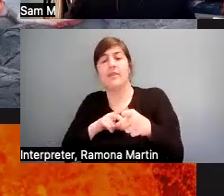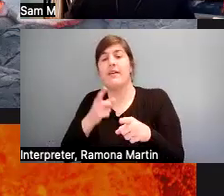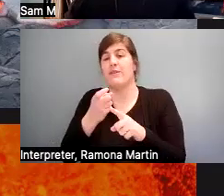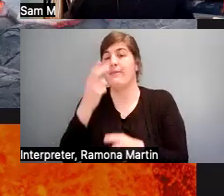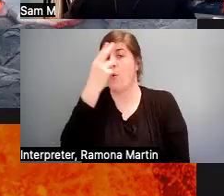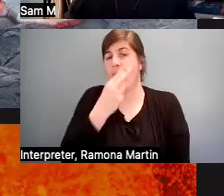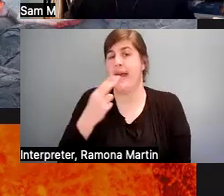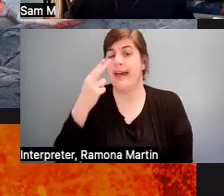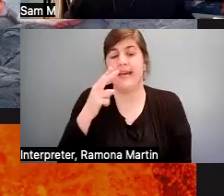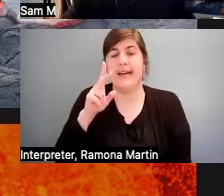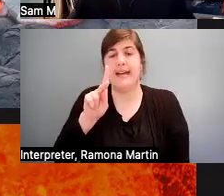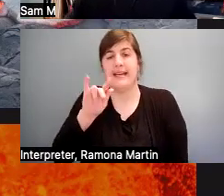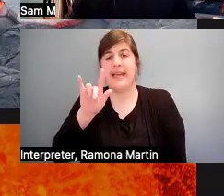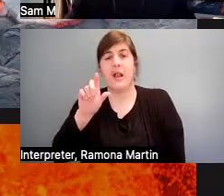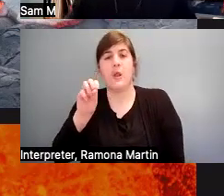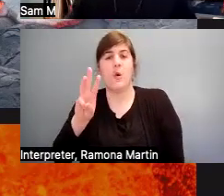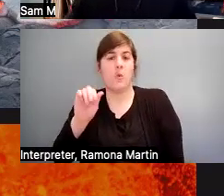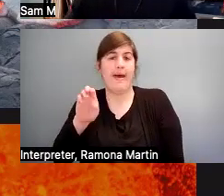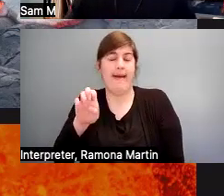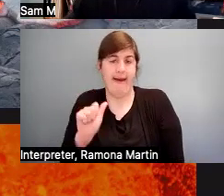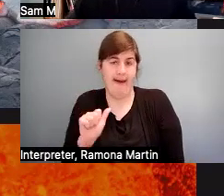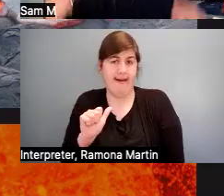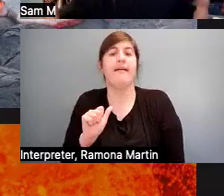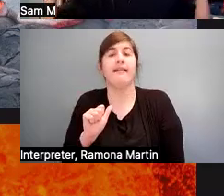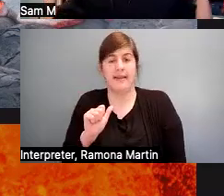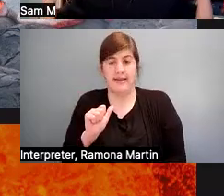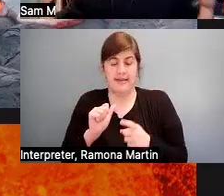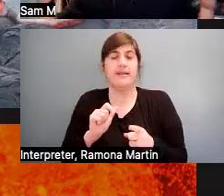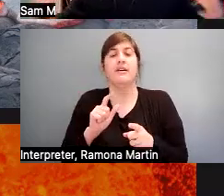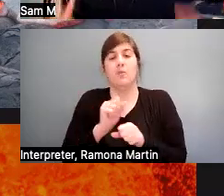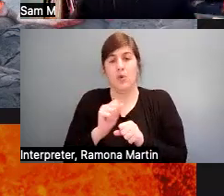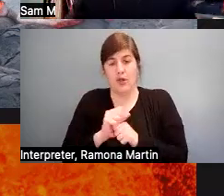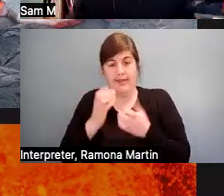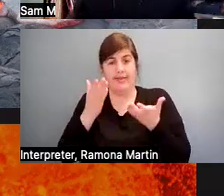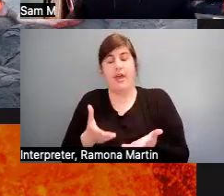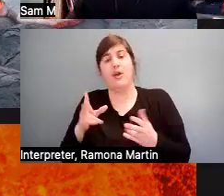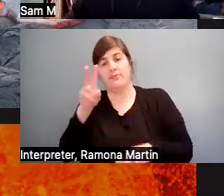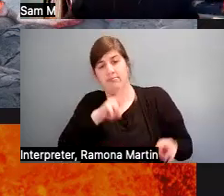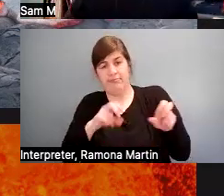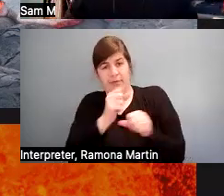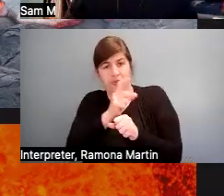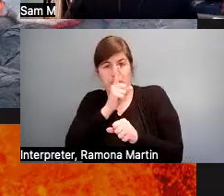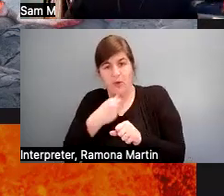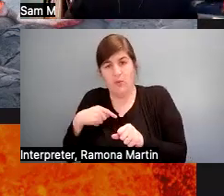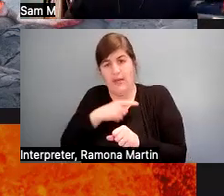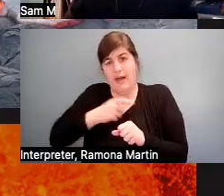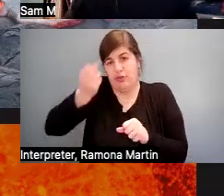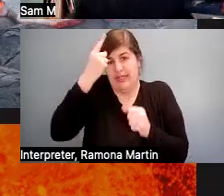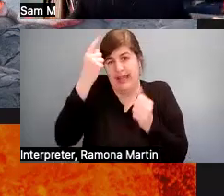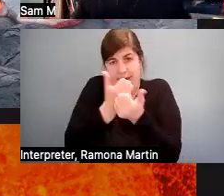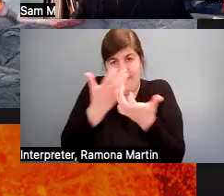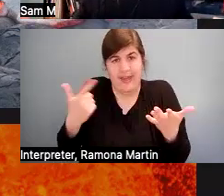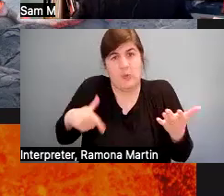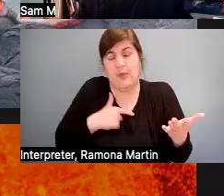these are scientists working at the Hawaii Volcano Observatory and making sure we understand everything we know about volcanoes.